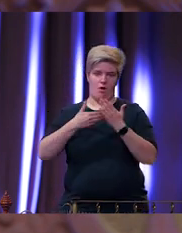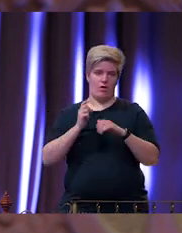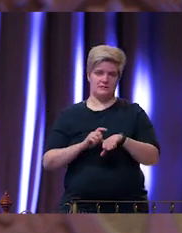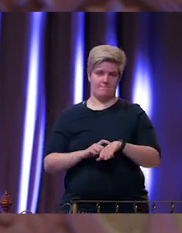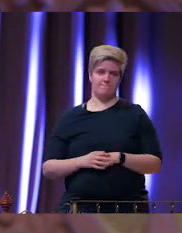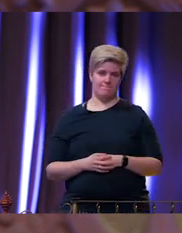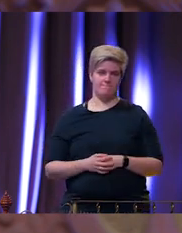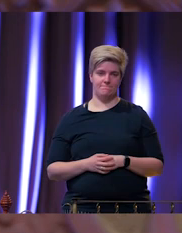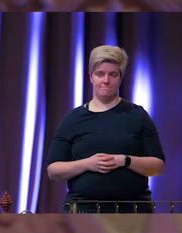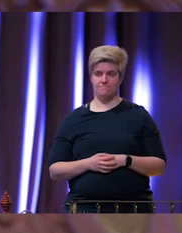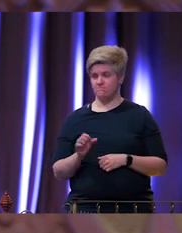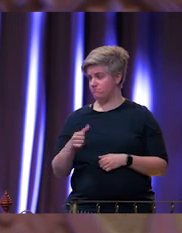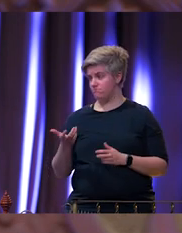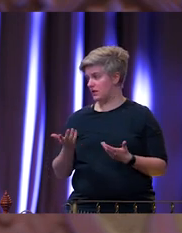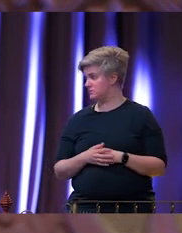Anything else?